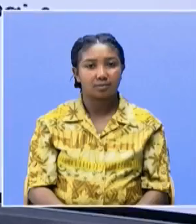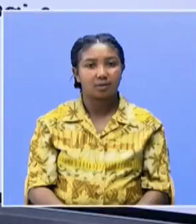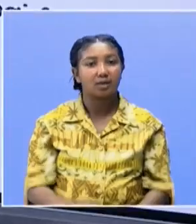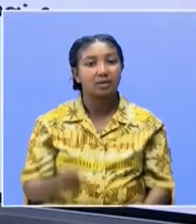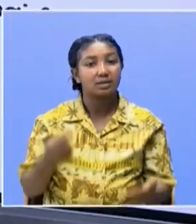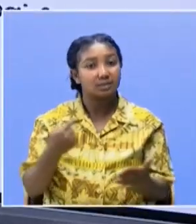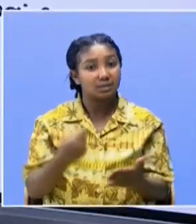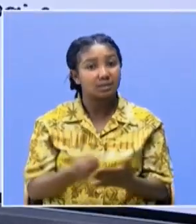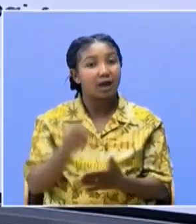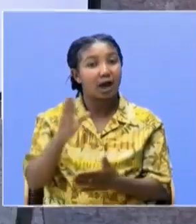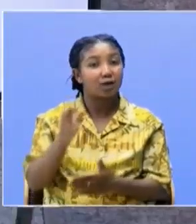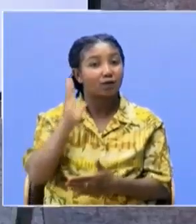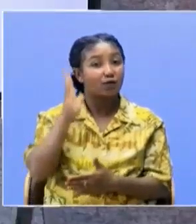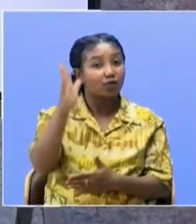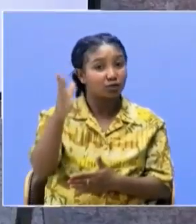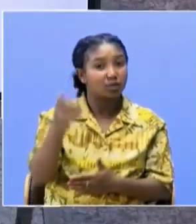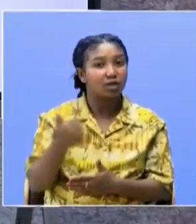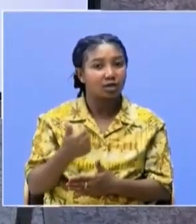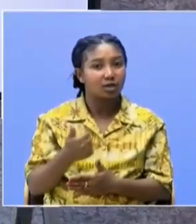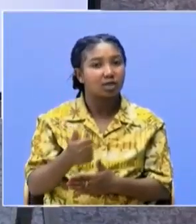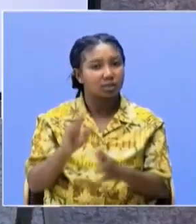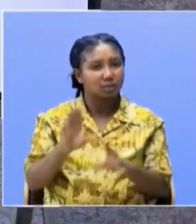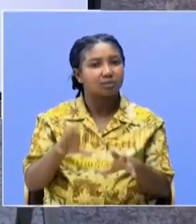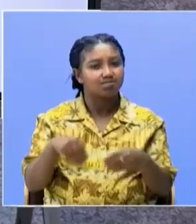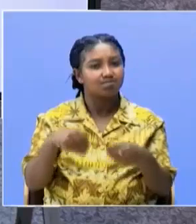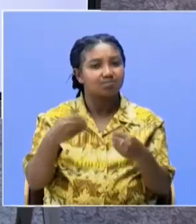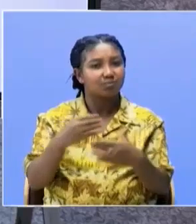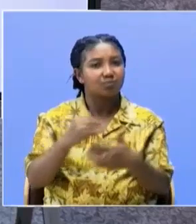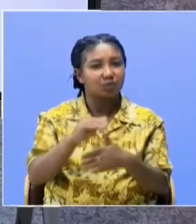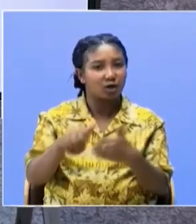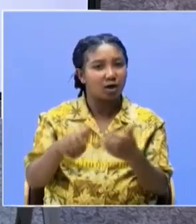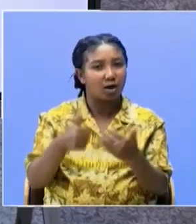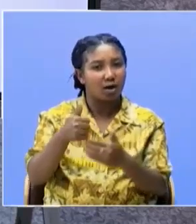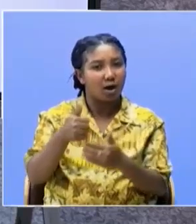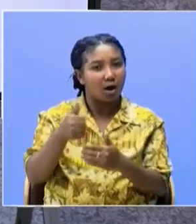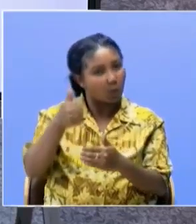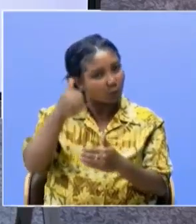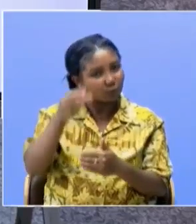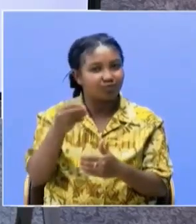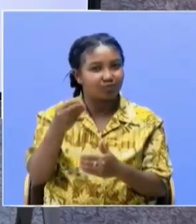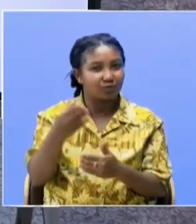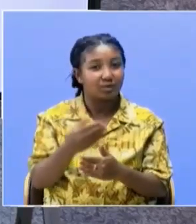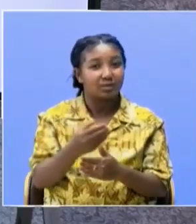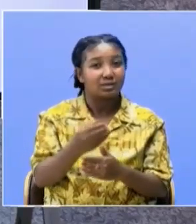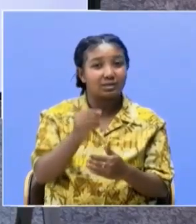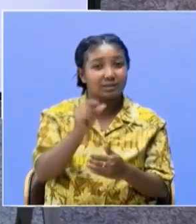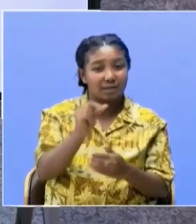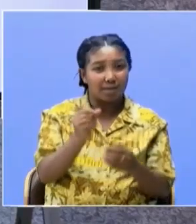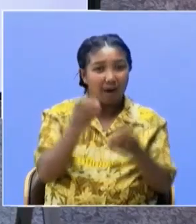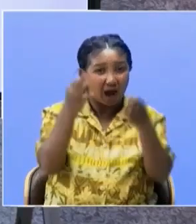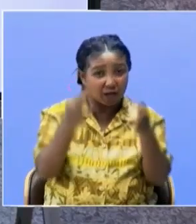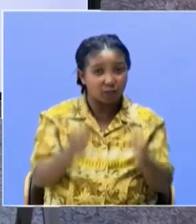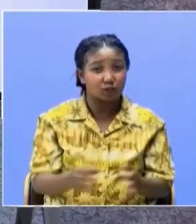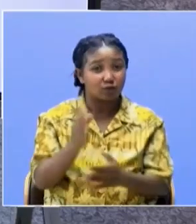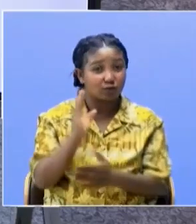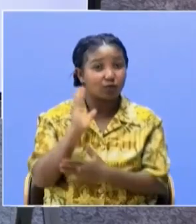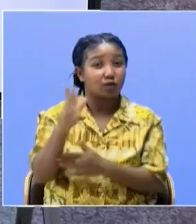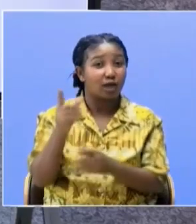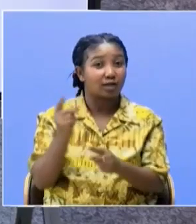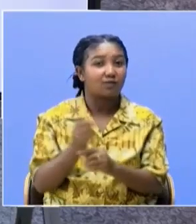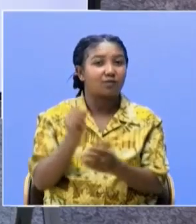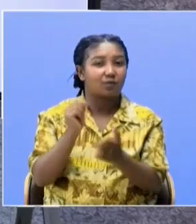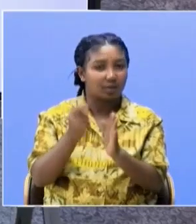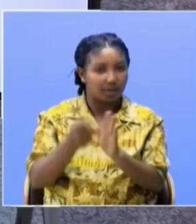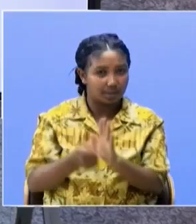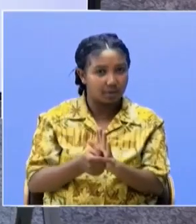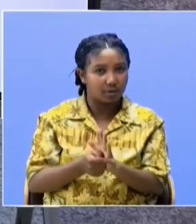This kind of future, I just want to give you some general clue, all right? For some arranged future activities, like for